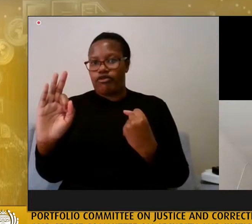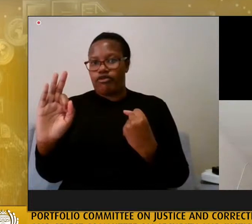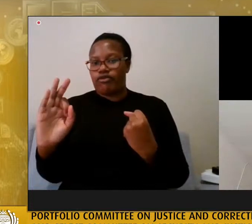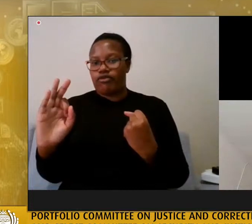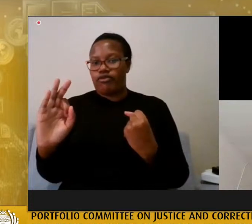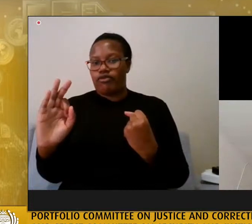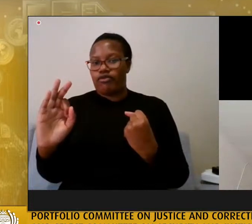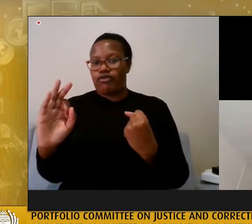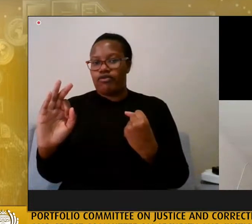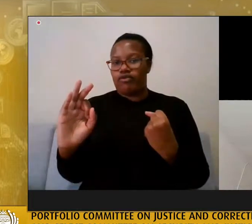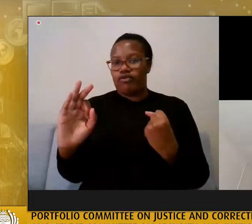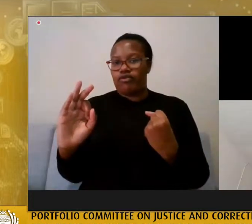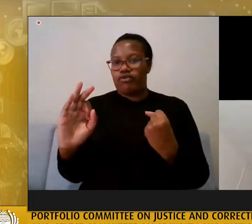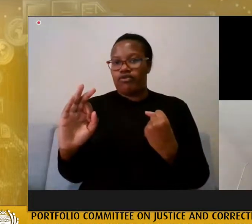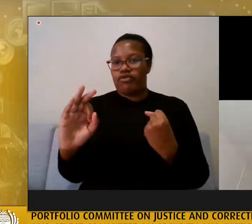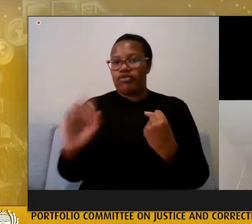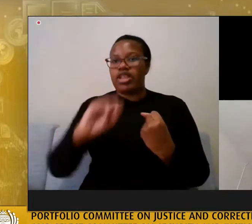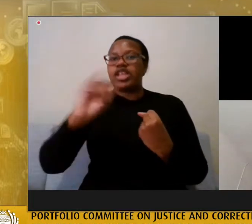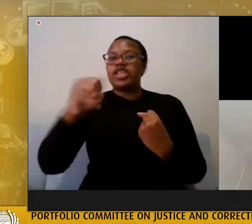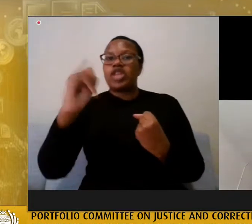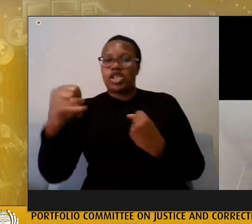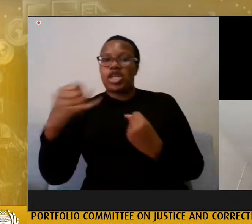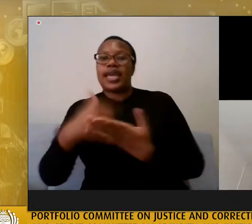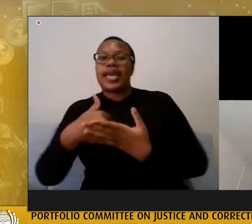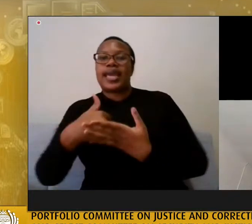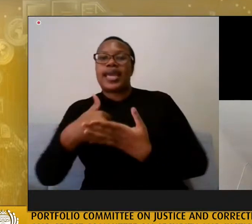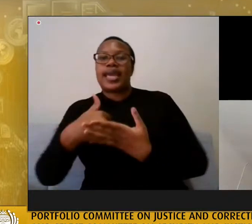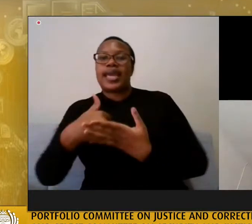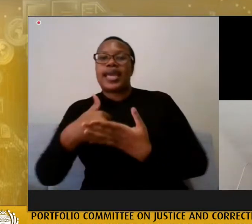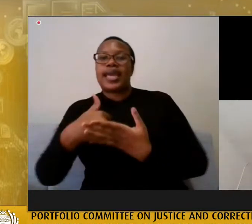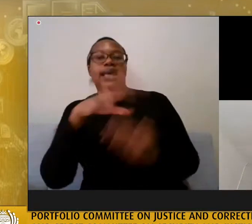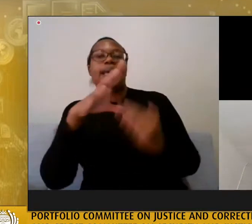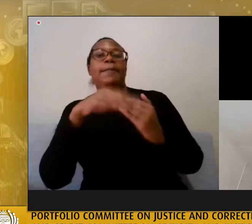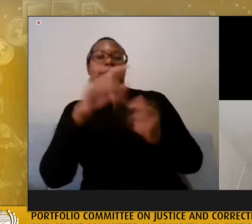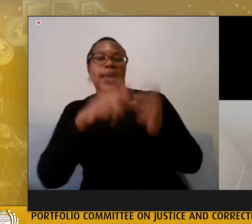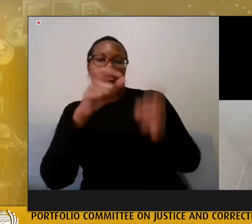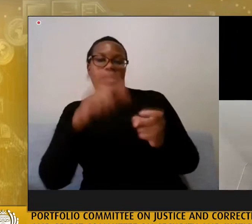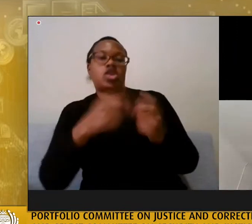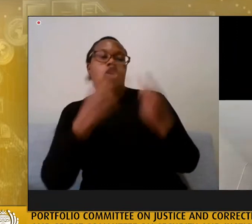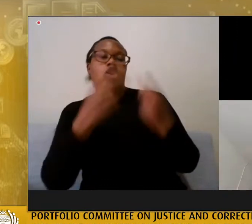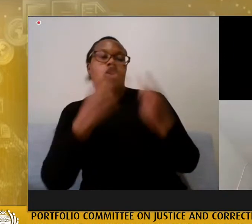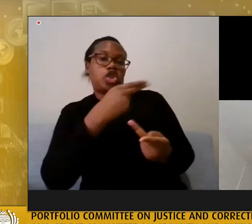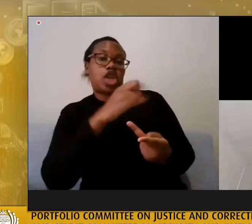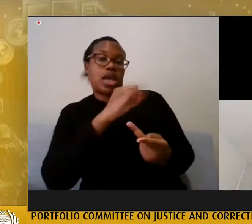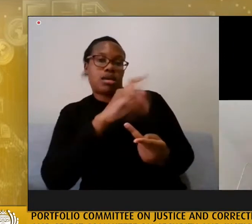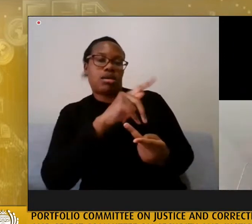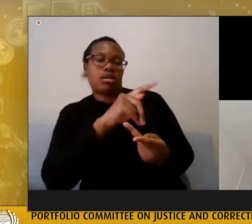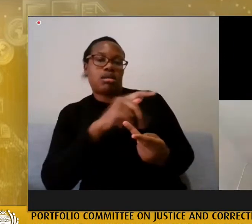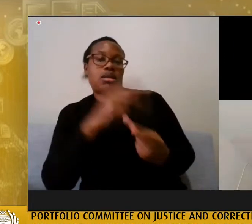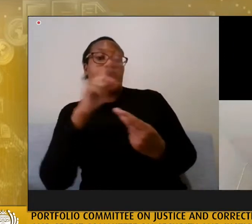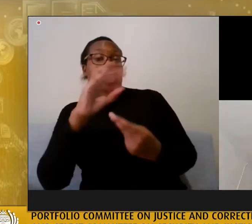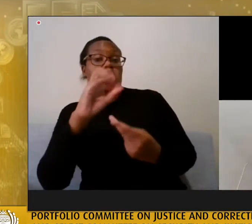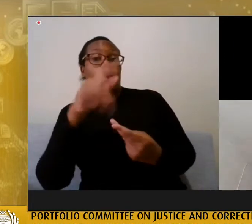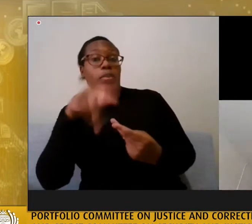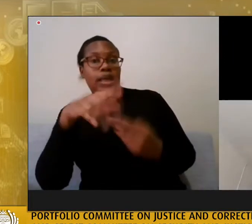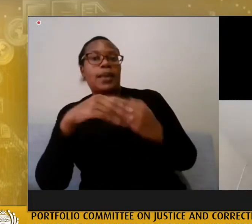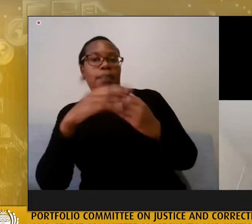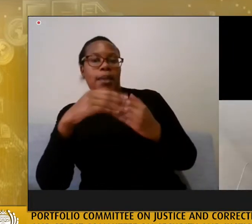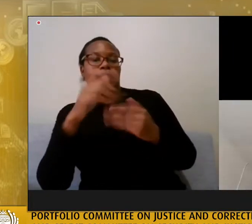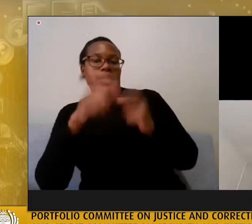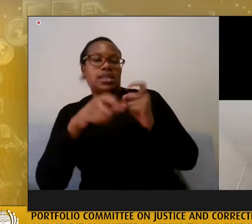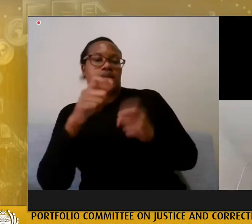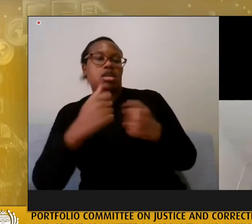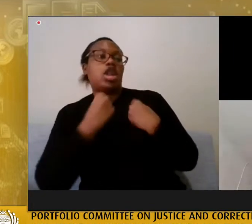Okay. Can I assist you, Chair? It's NCOP members, Honourable Sheikh, who are driving. Can they switch off their